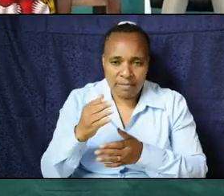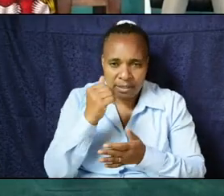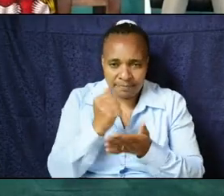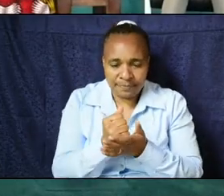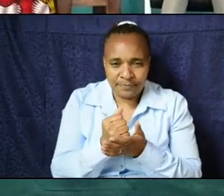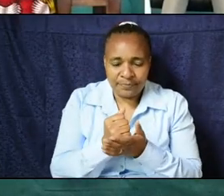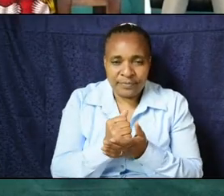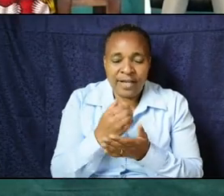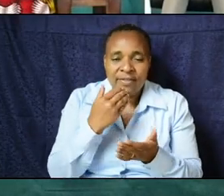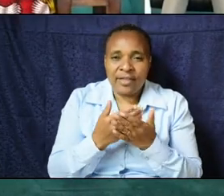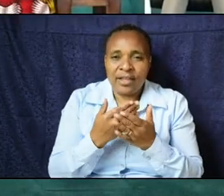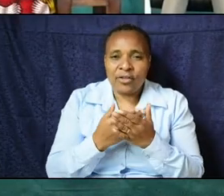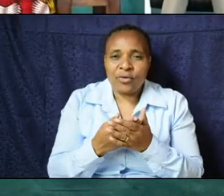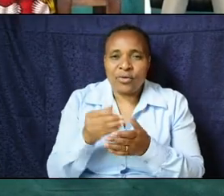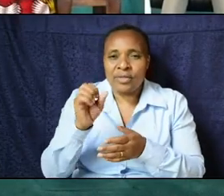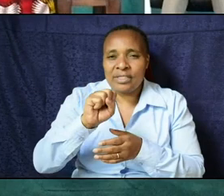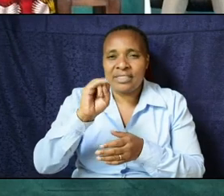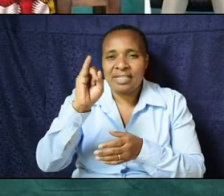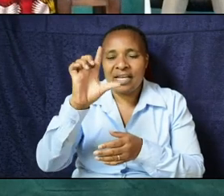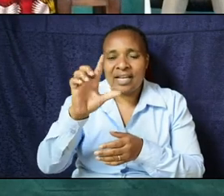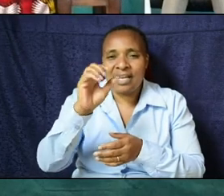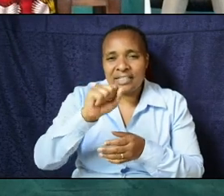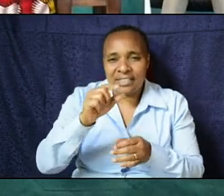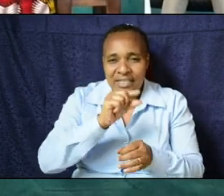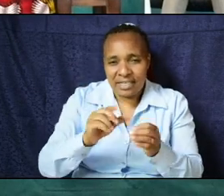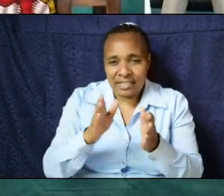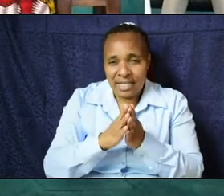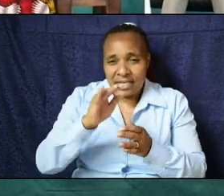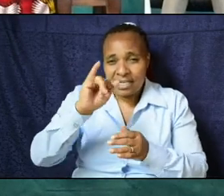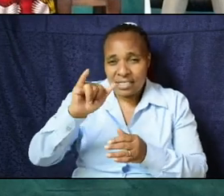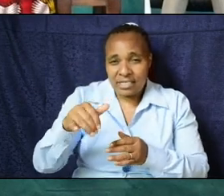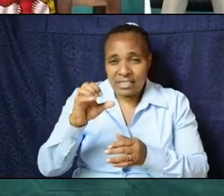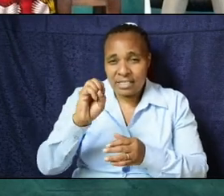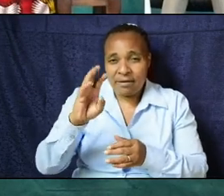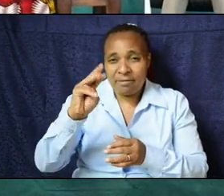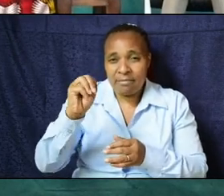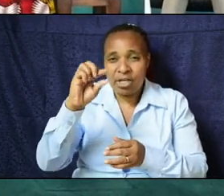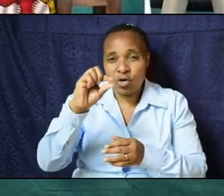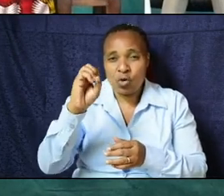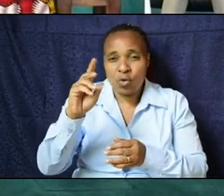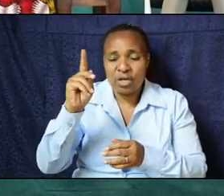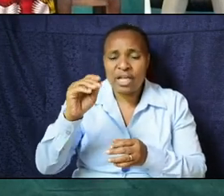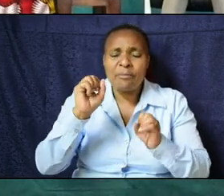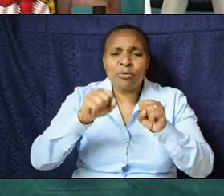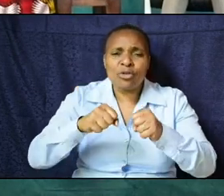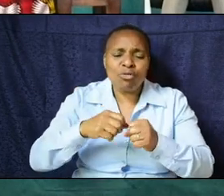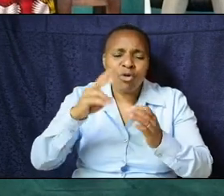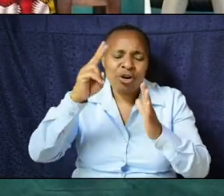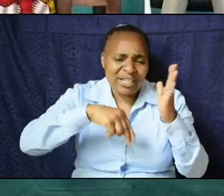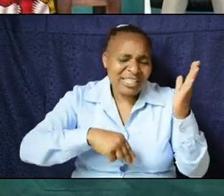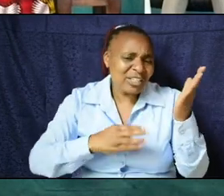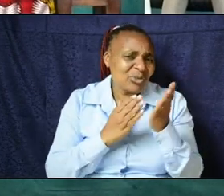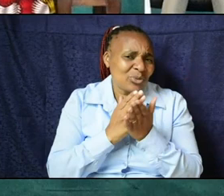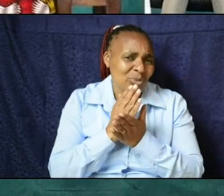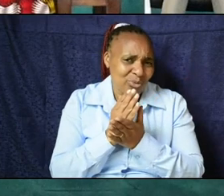Amen. Thank you for that. Silas, Grace, and Shamigok. Also, we can read through. There is a very